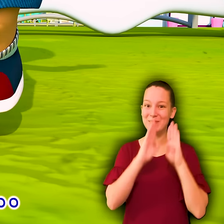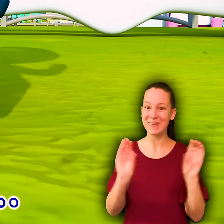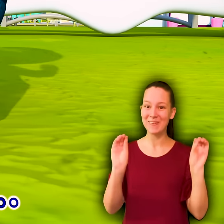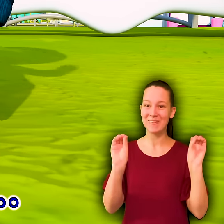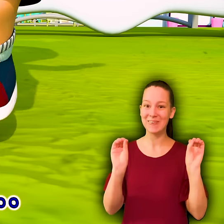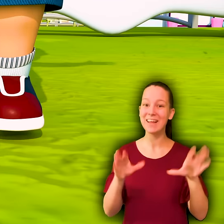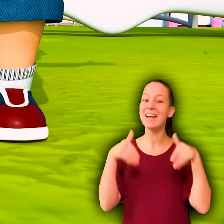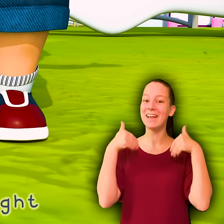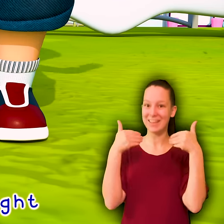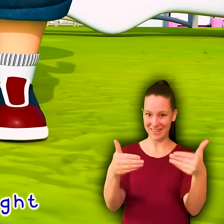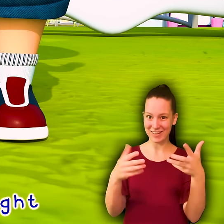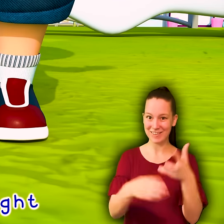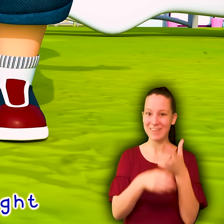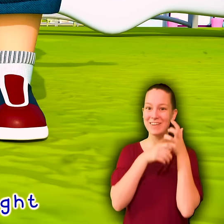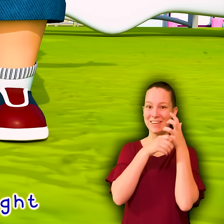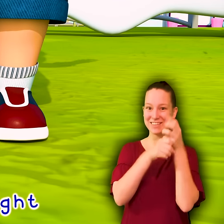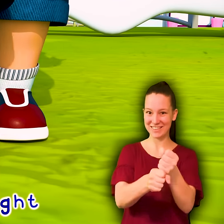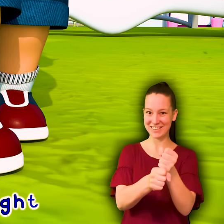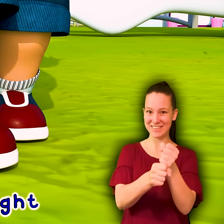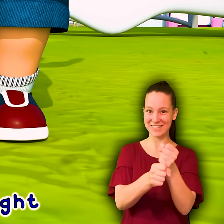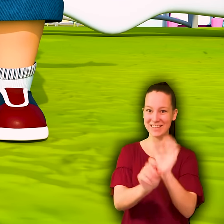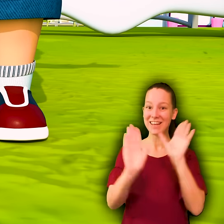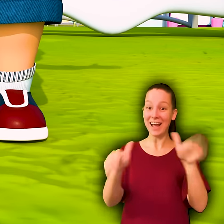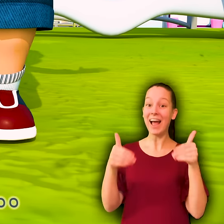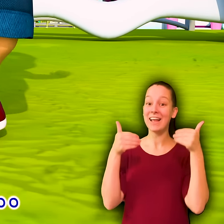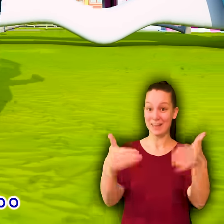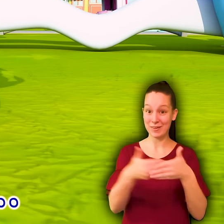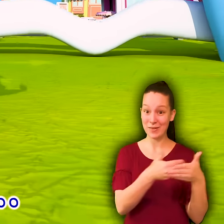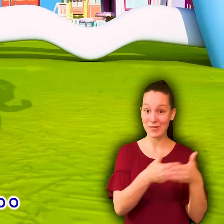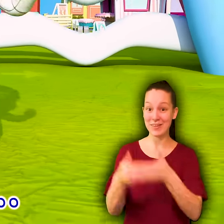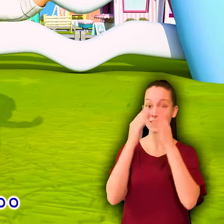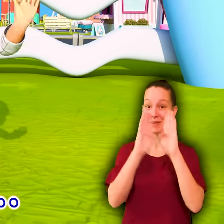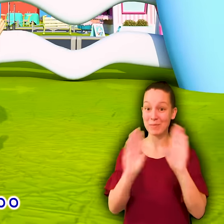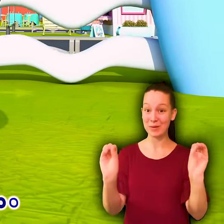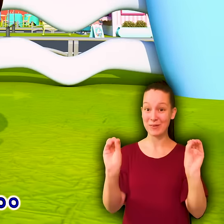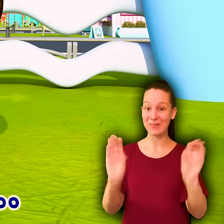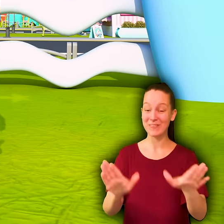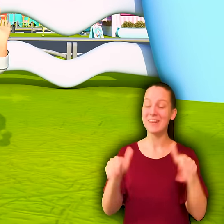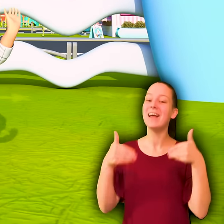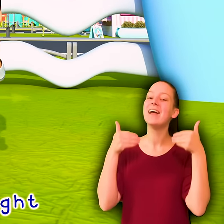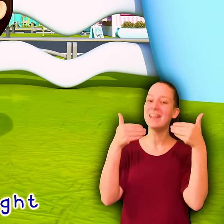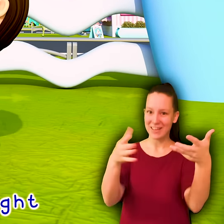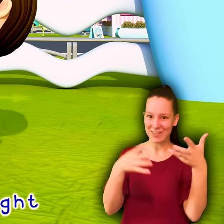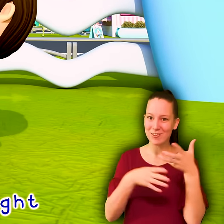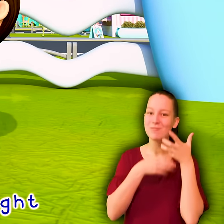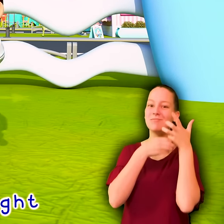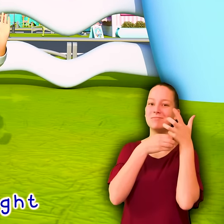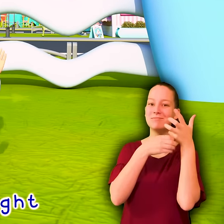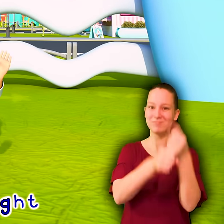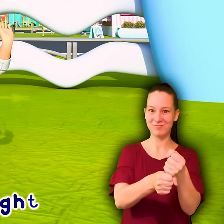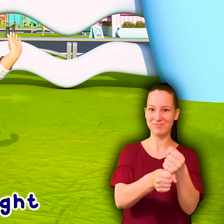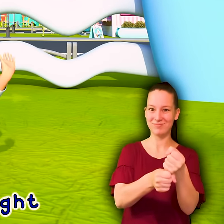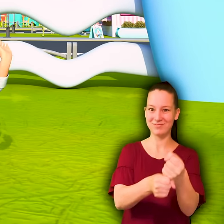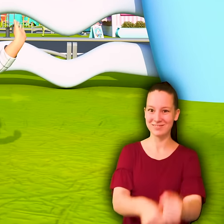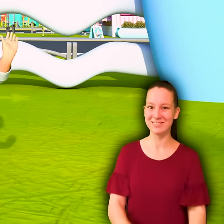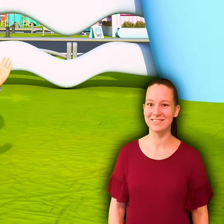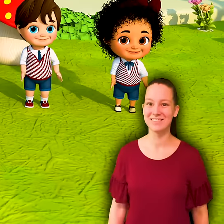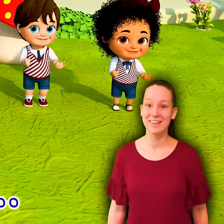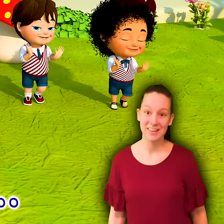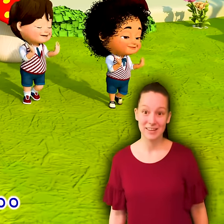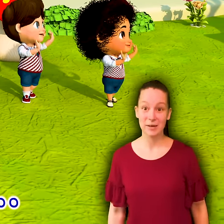go baby boo here we go hold on tight here we go baby boo here we go hold on